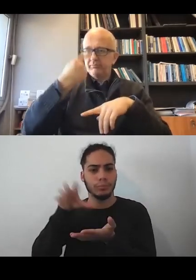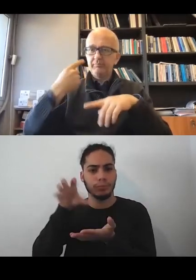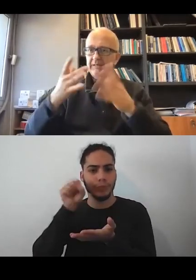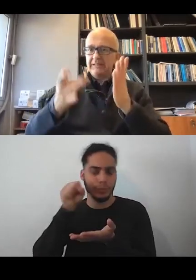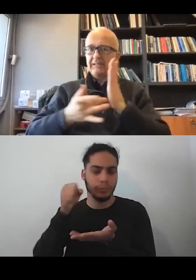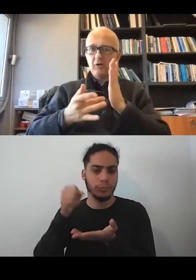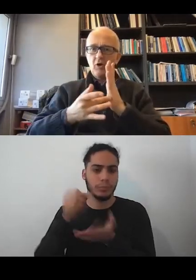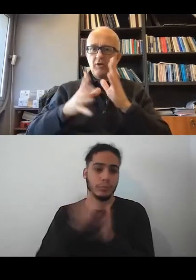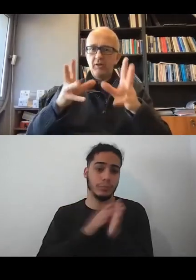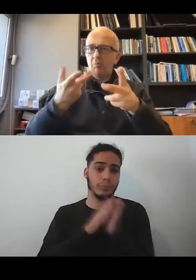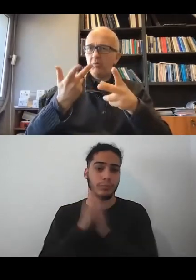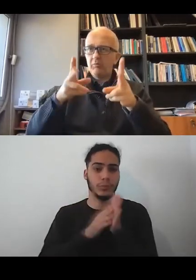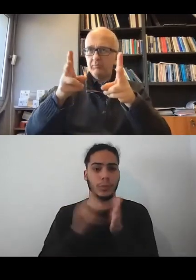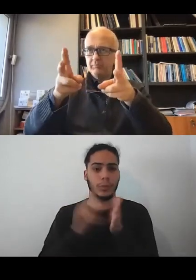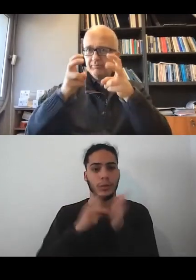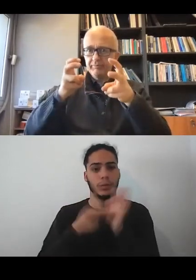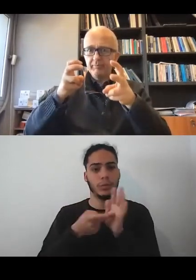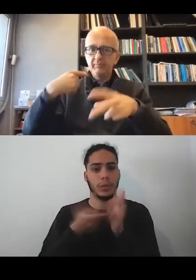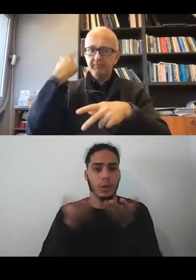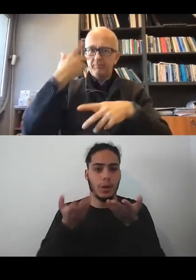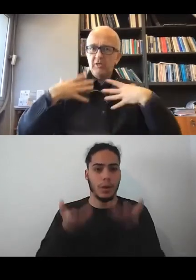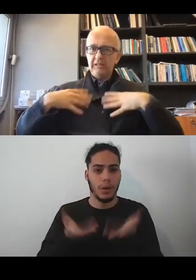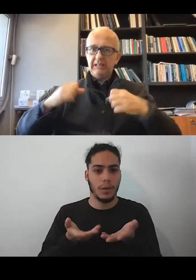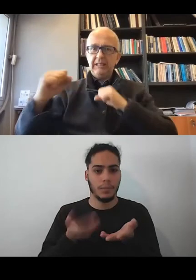the of the body.